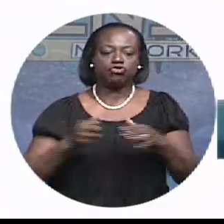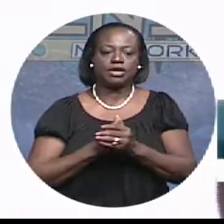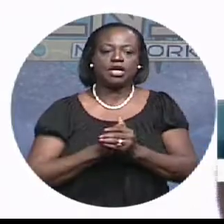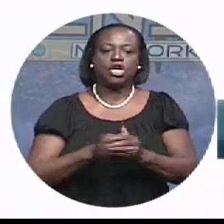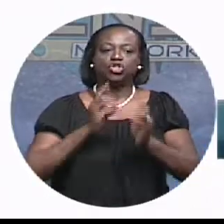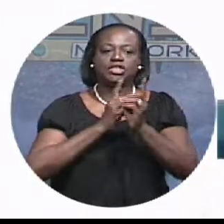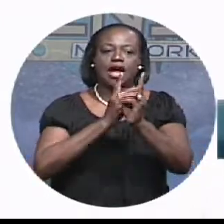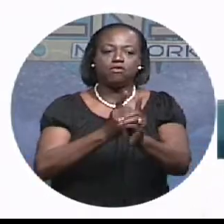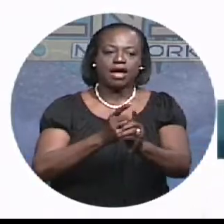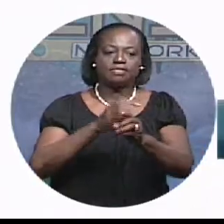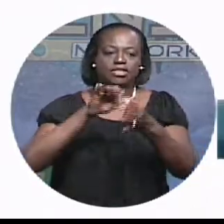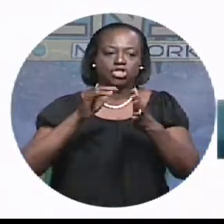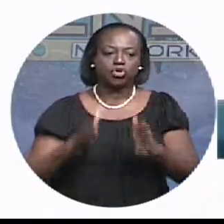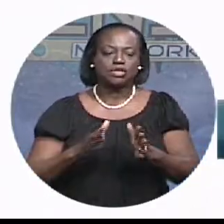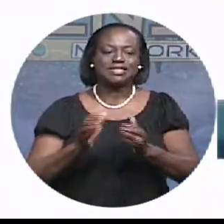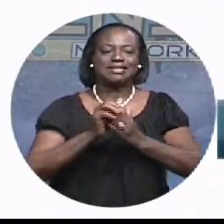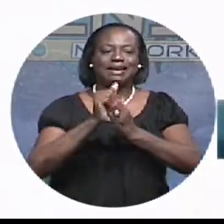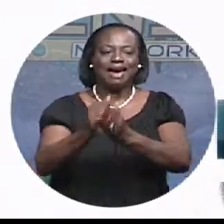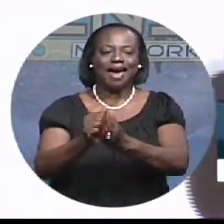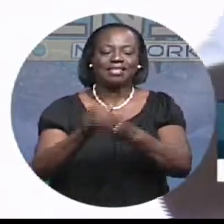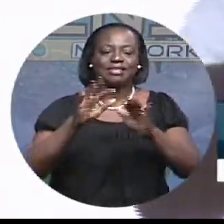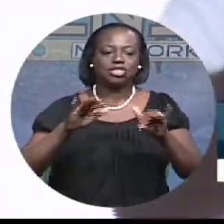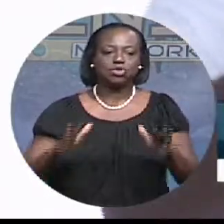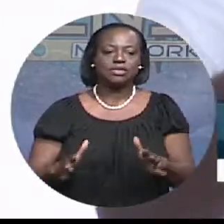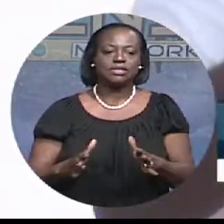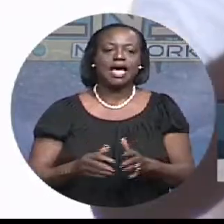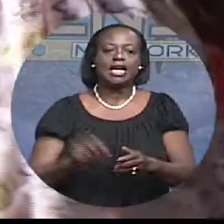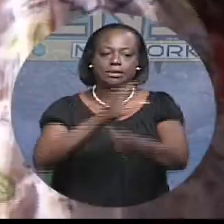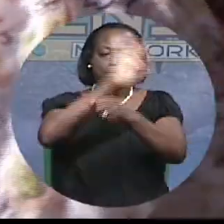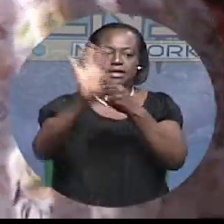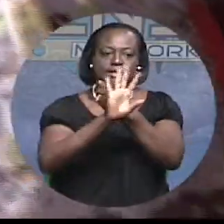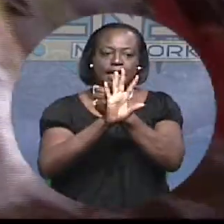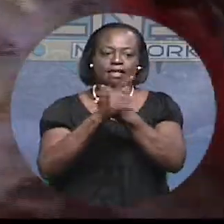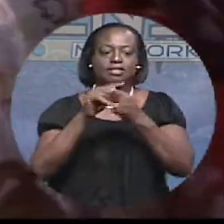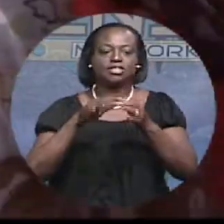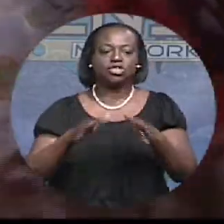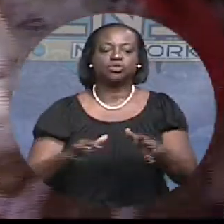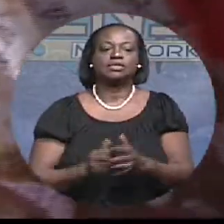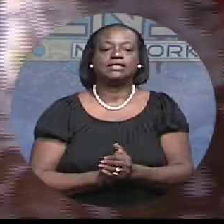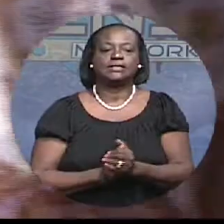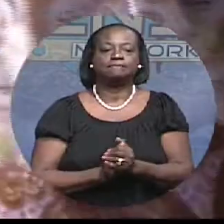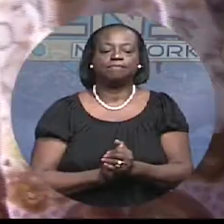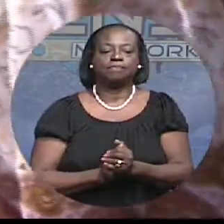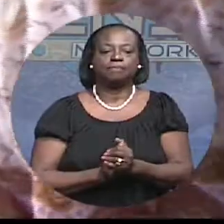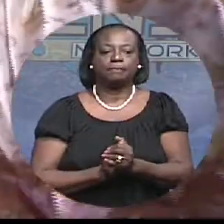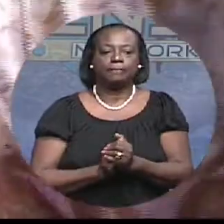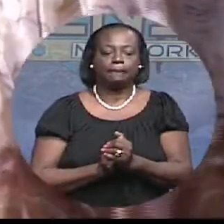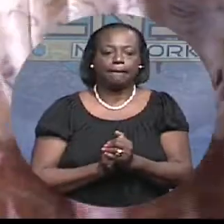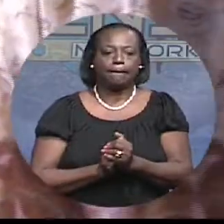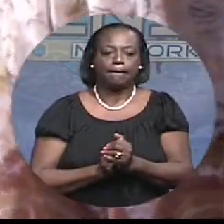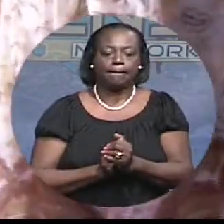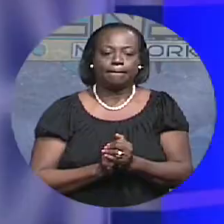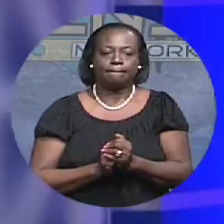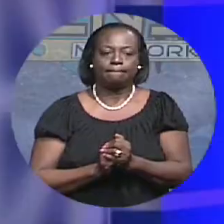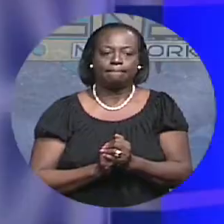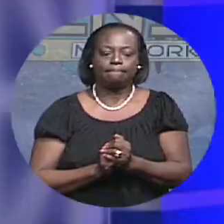to direct them, to guide them, and to protect them. Reporting for the ZNS News Network, I'm Julian